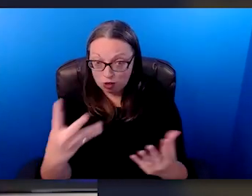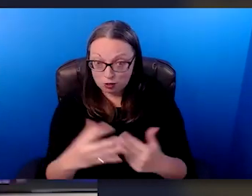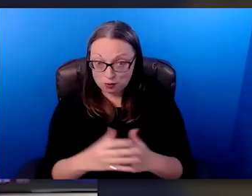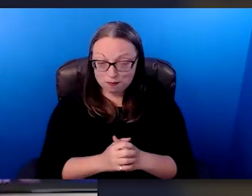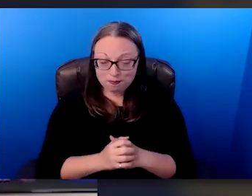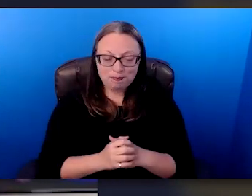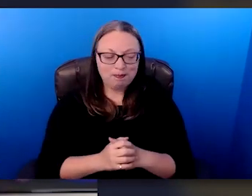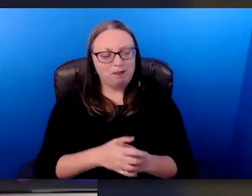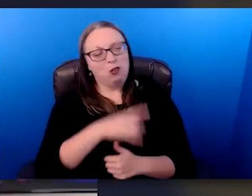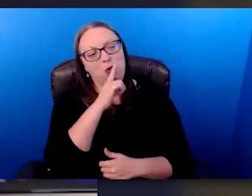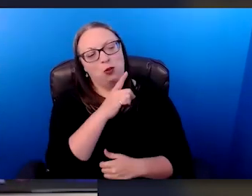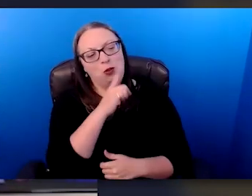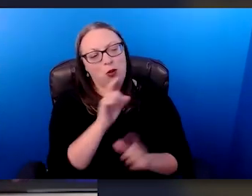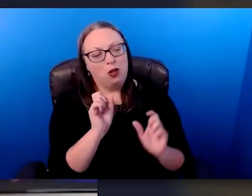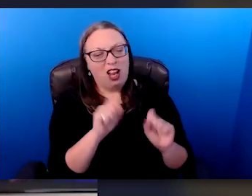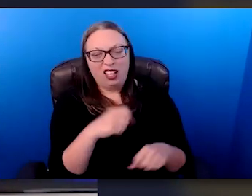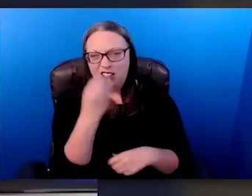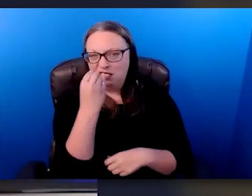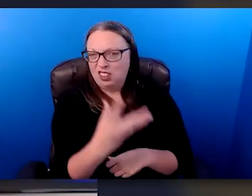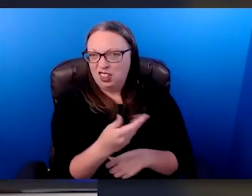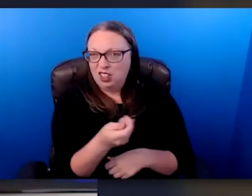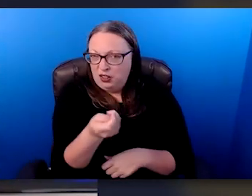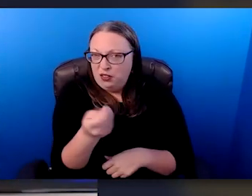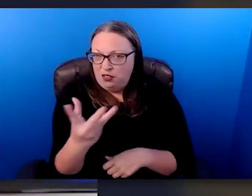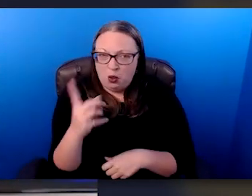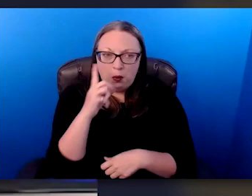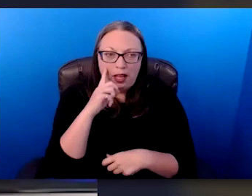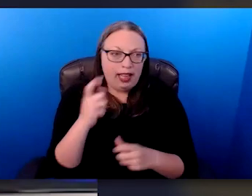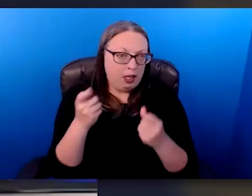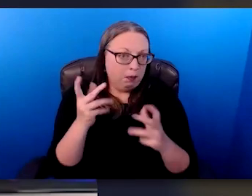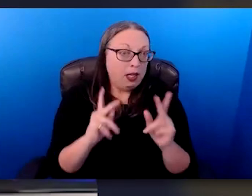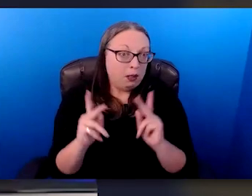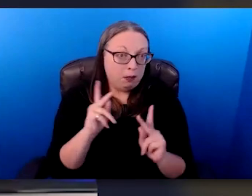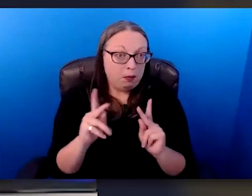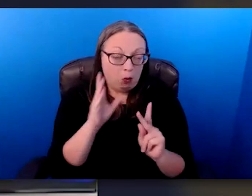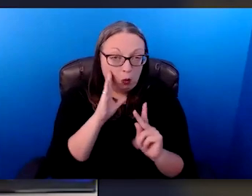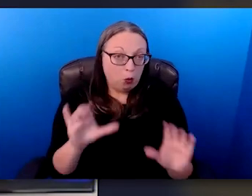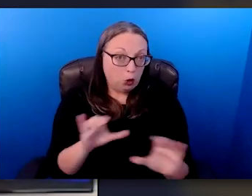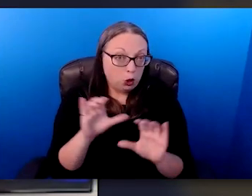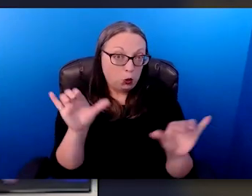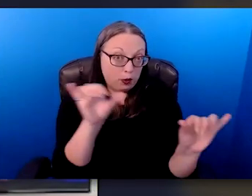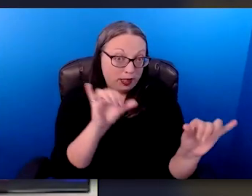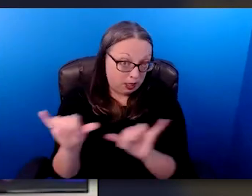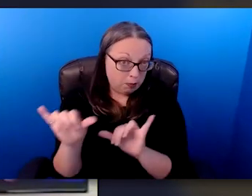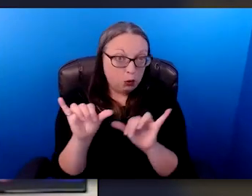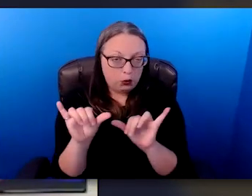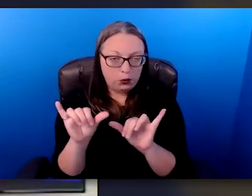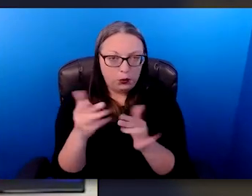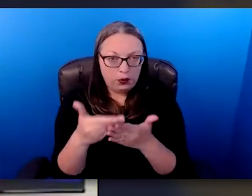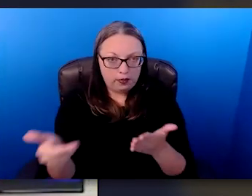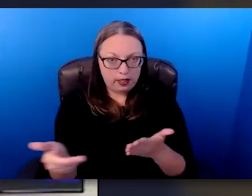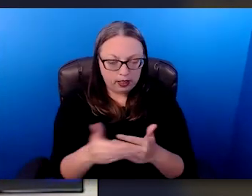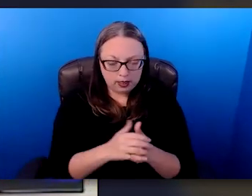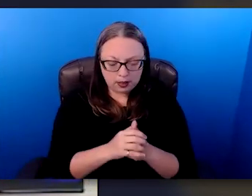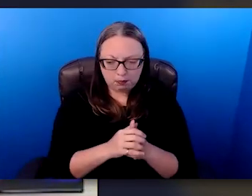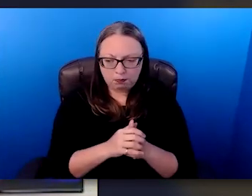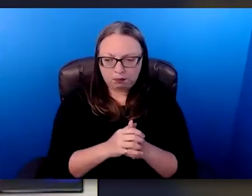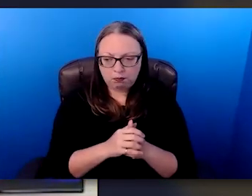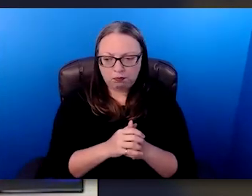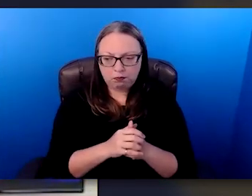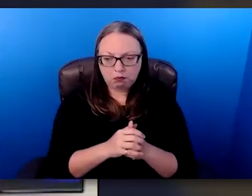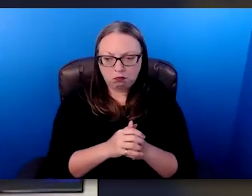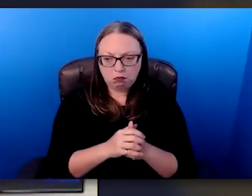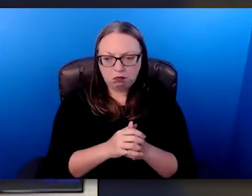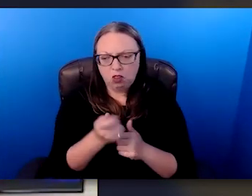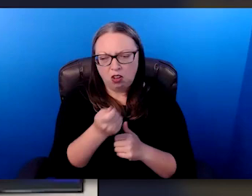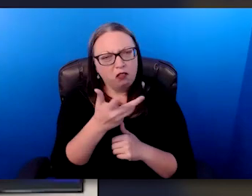Sure. I mean, I'll share just a couple because I think a lot of people are doing some similar things. A couple that are kind of